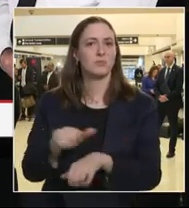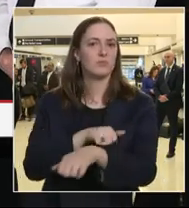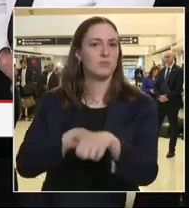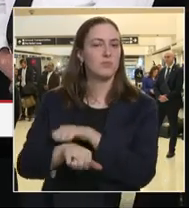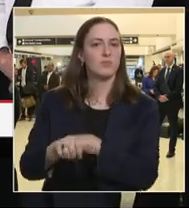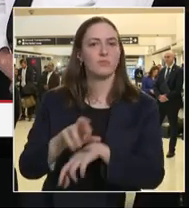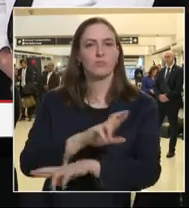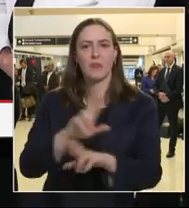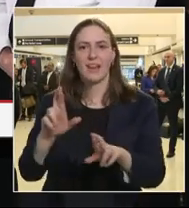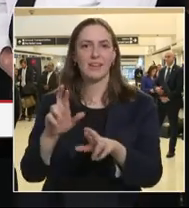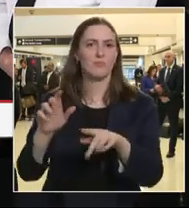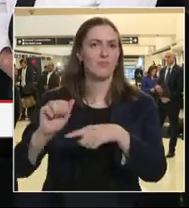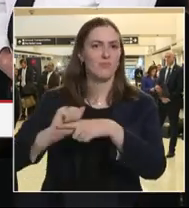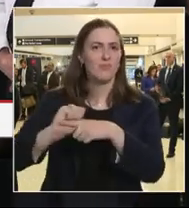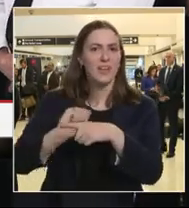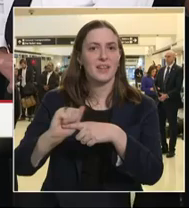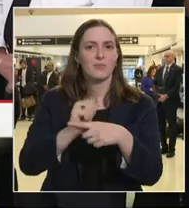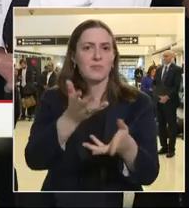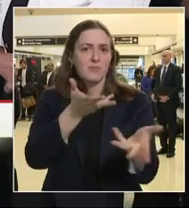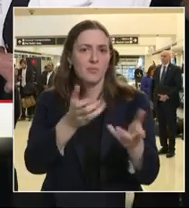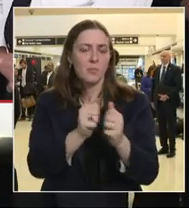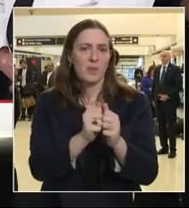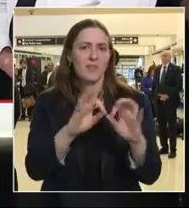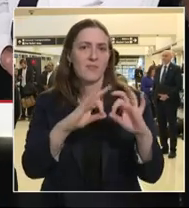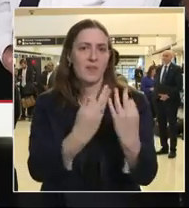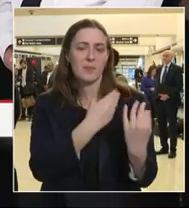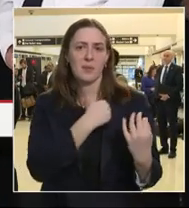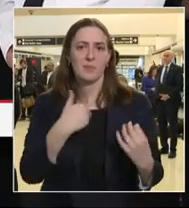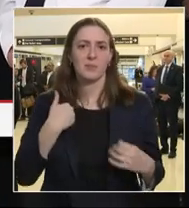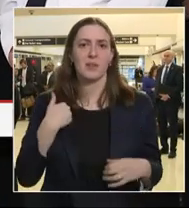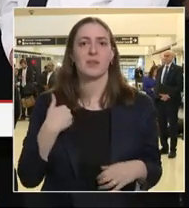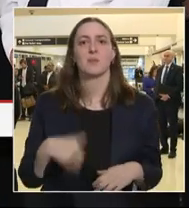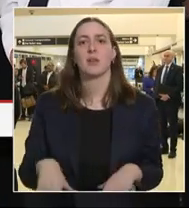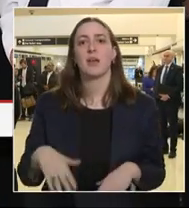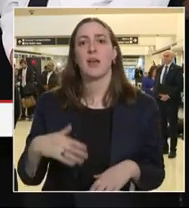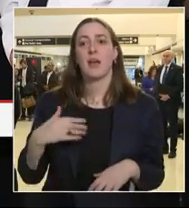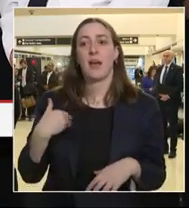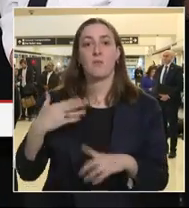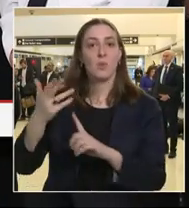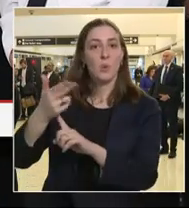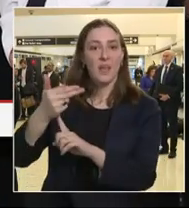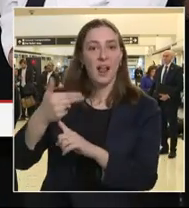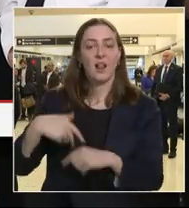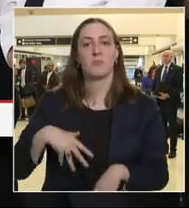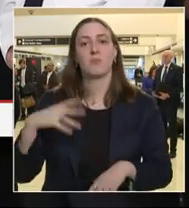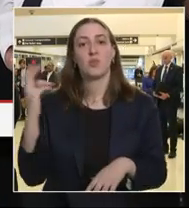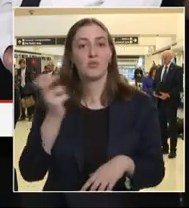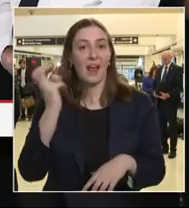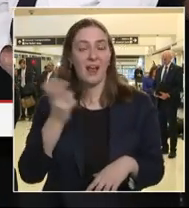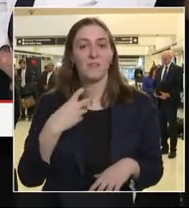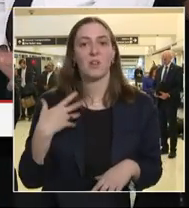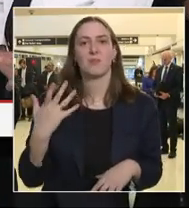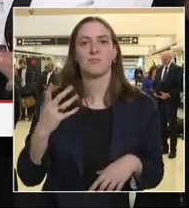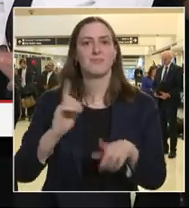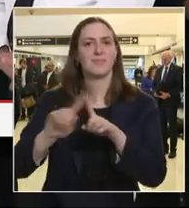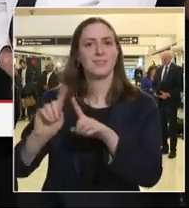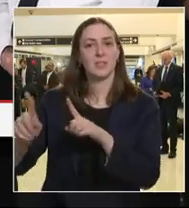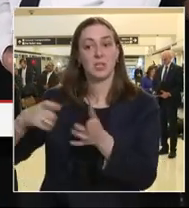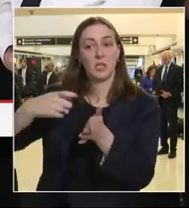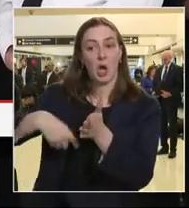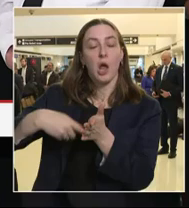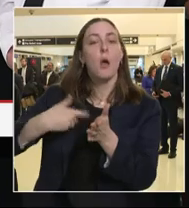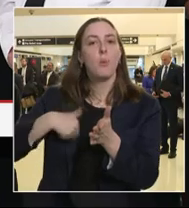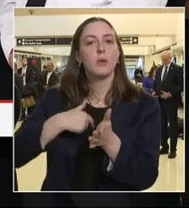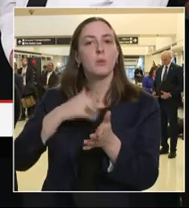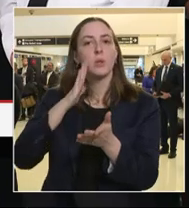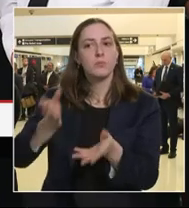with family members, handle travel arrangements, hotel arrangements, incidentals, to make sure that we're taking care of people in any